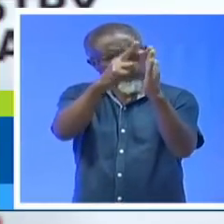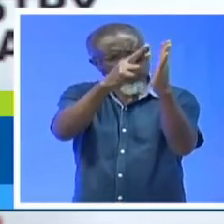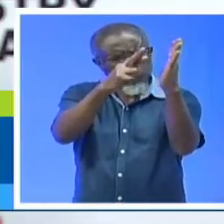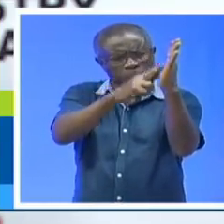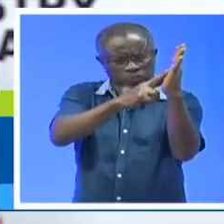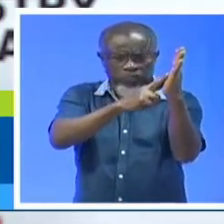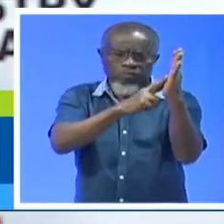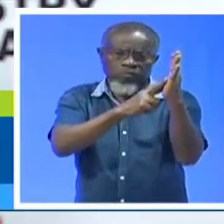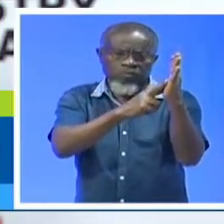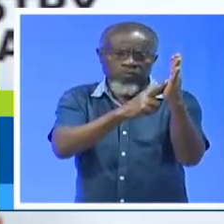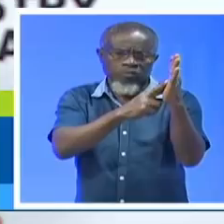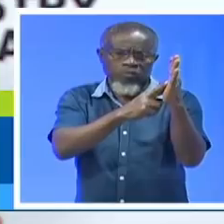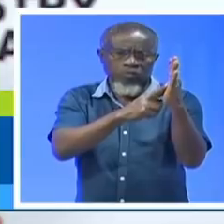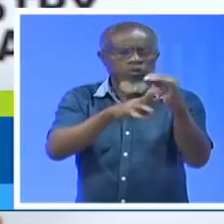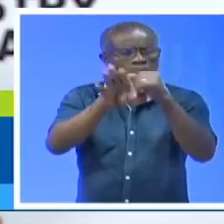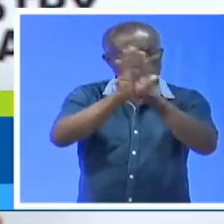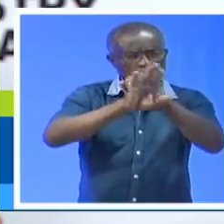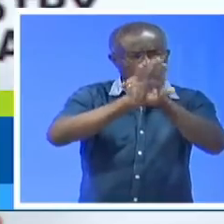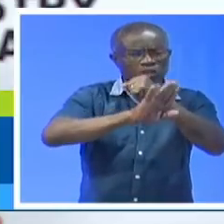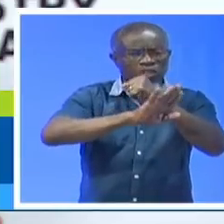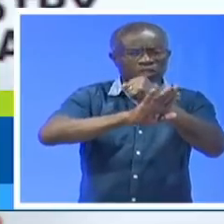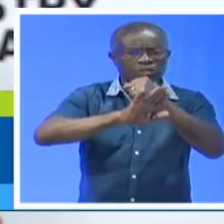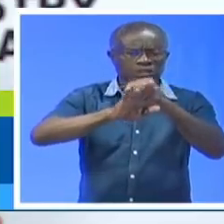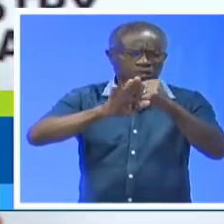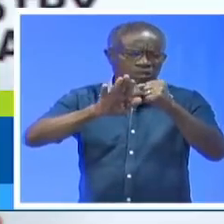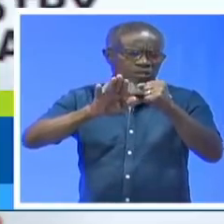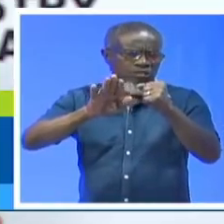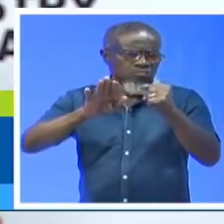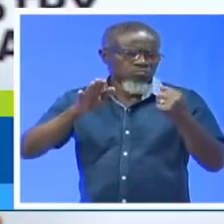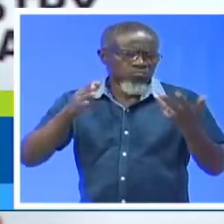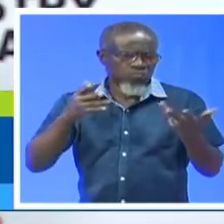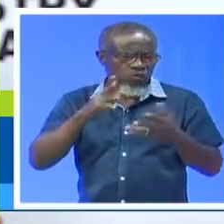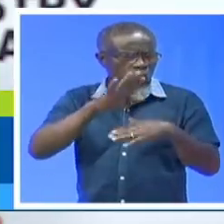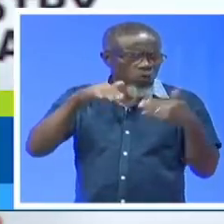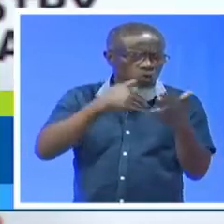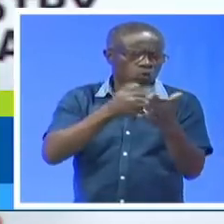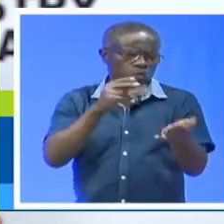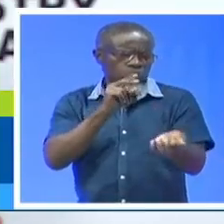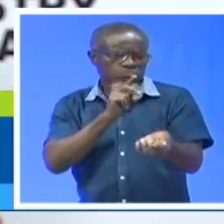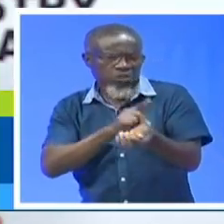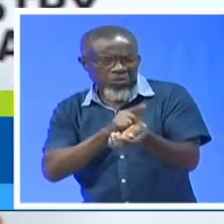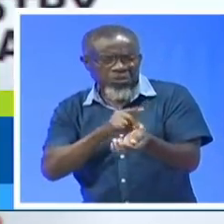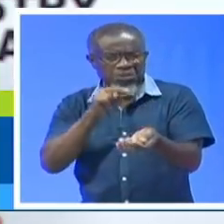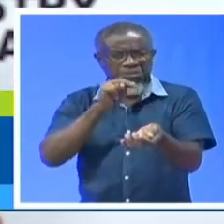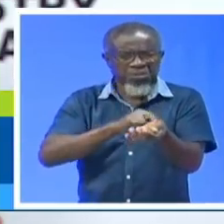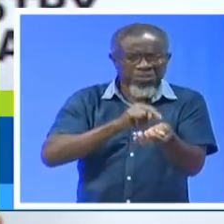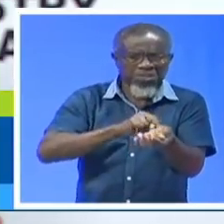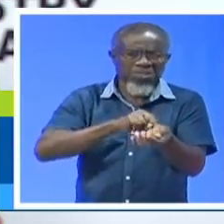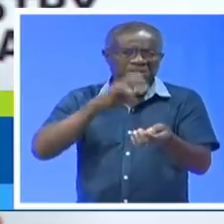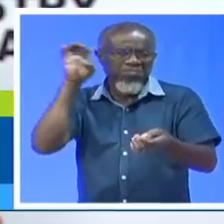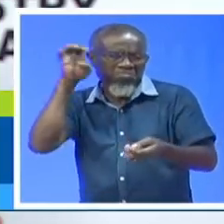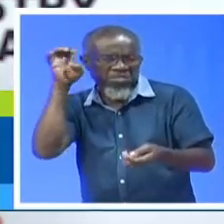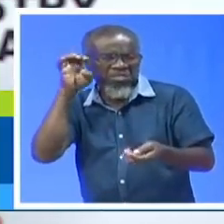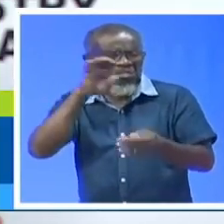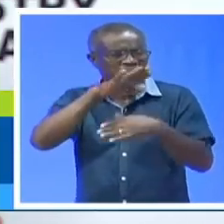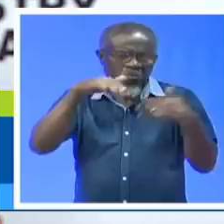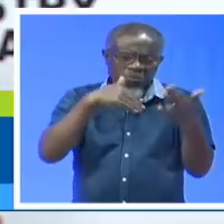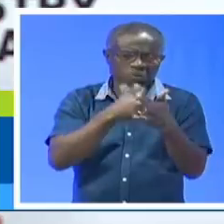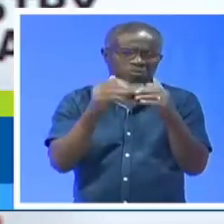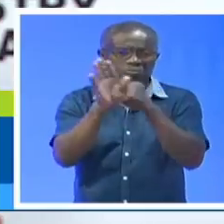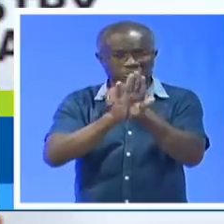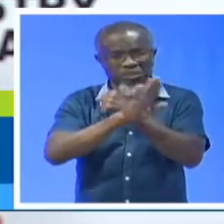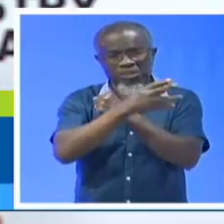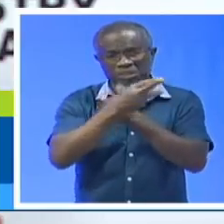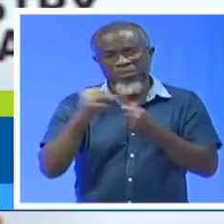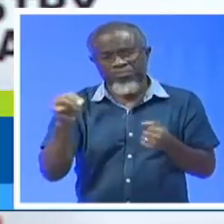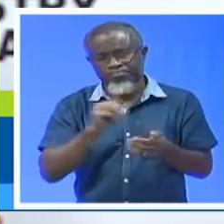protect the physical and mental health of our healthcare workers. We need to get these numbers down. And the only